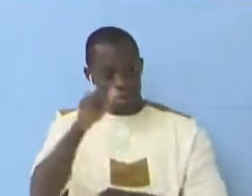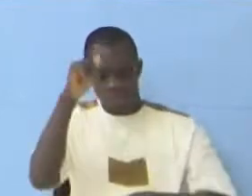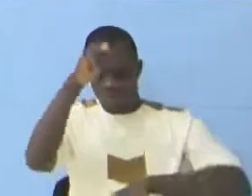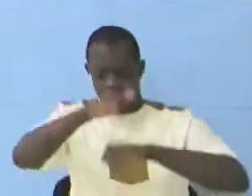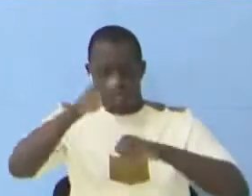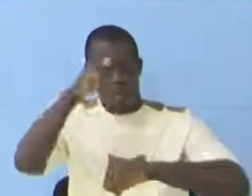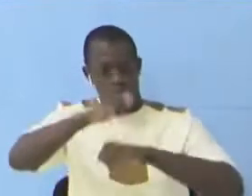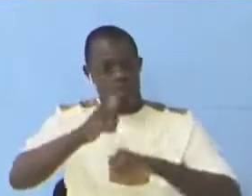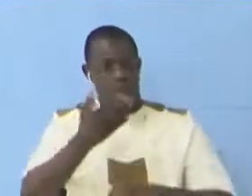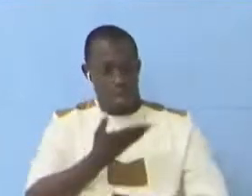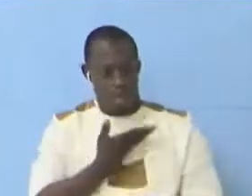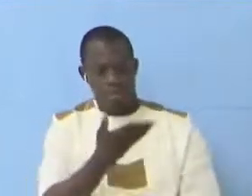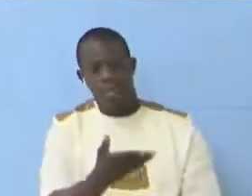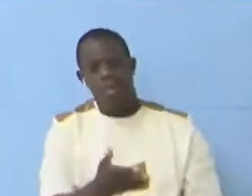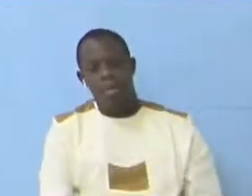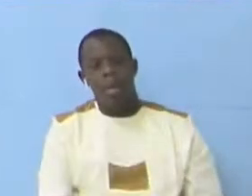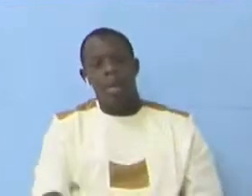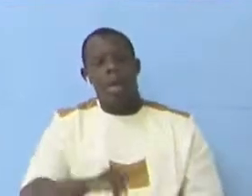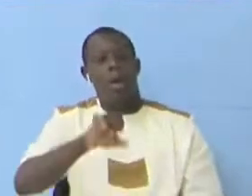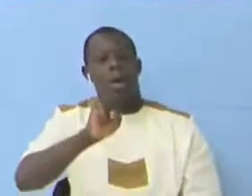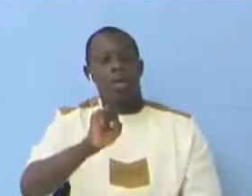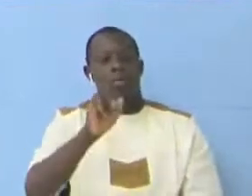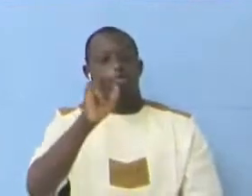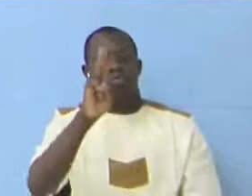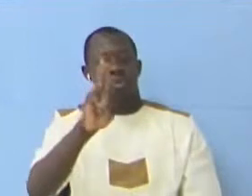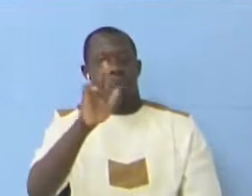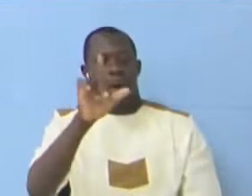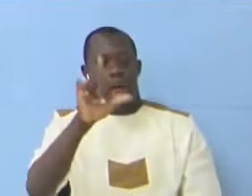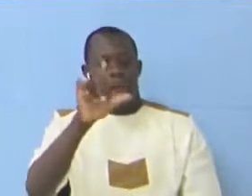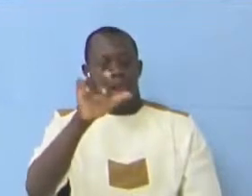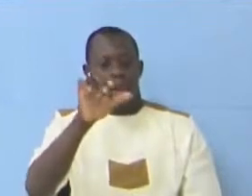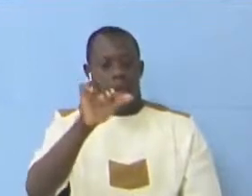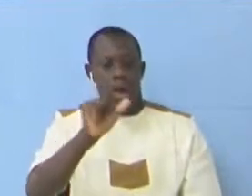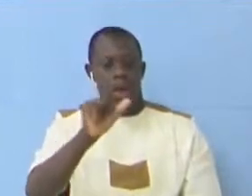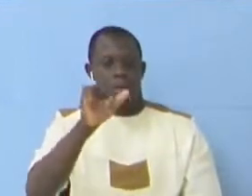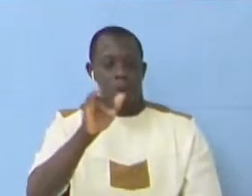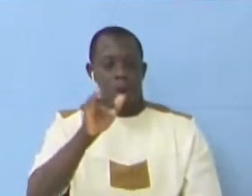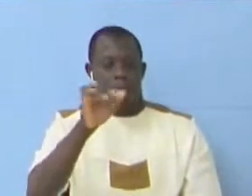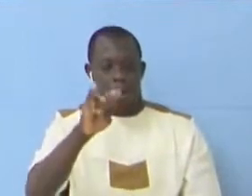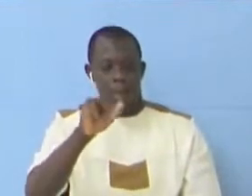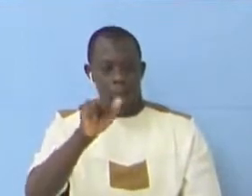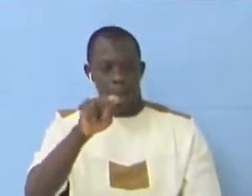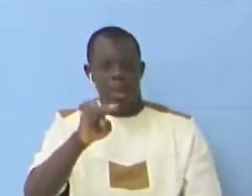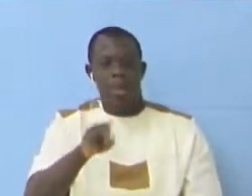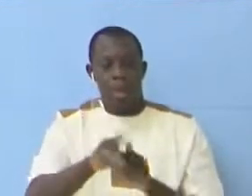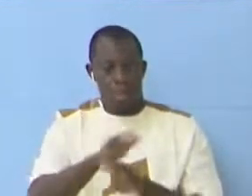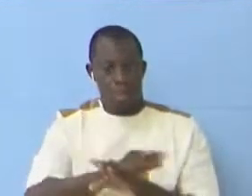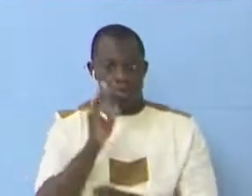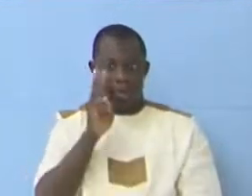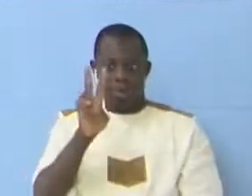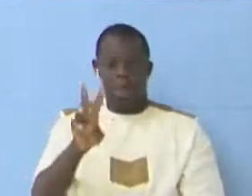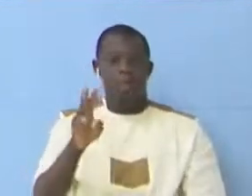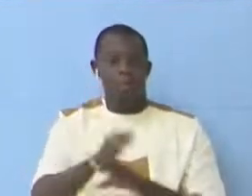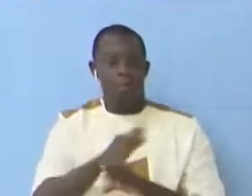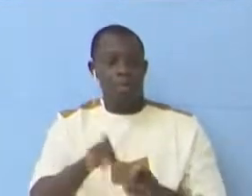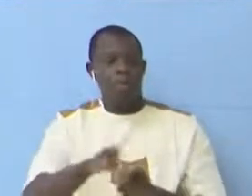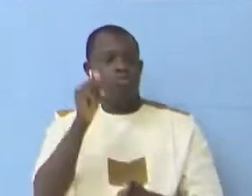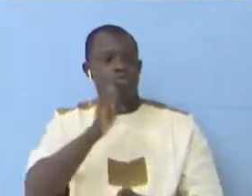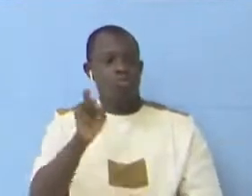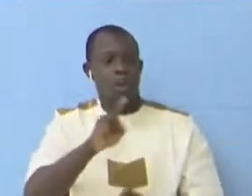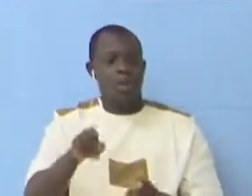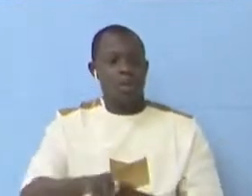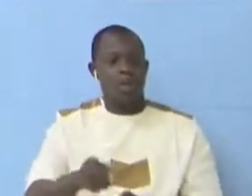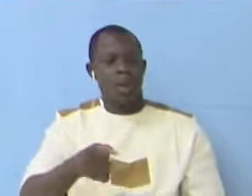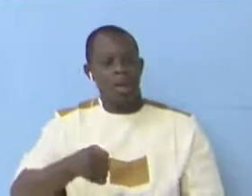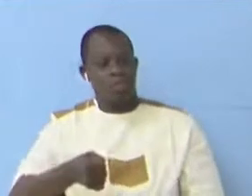daldi woon nañ ko méttital. Suleiman Sarr I saw, but he was in a stretcher at the time. Souleymane Sarr nag gisoon naa ko waaye jamono boobu mu ci